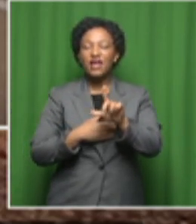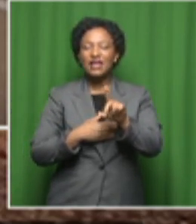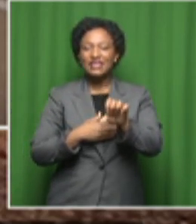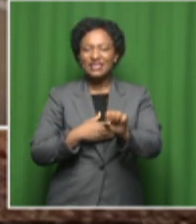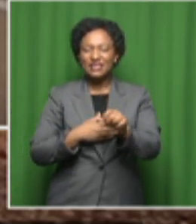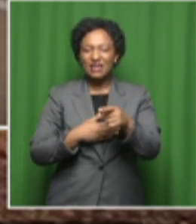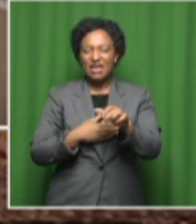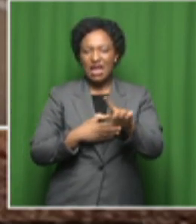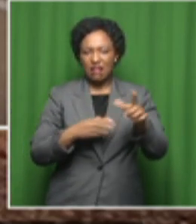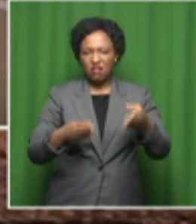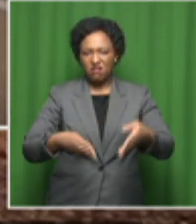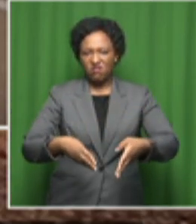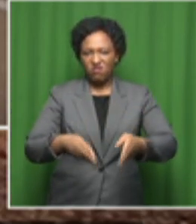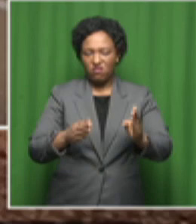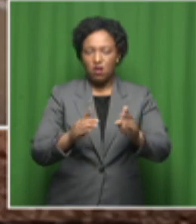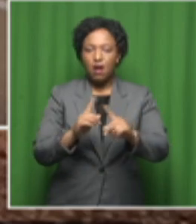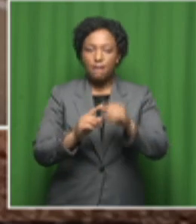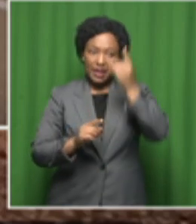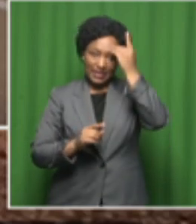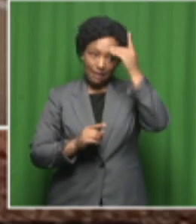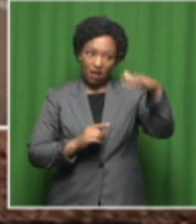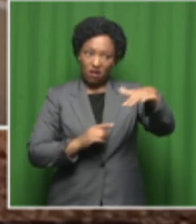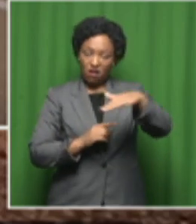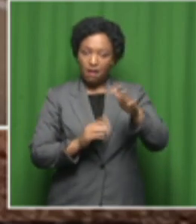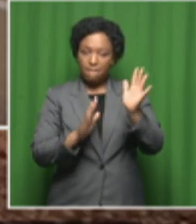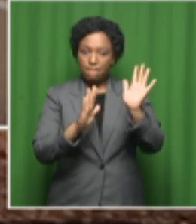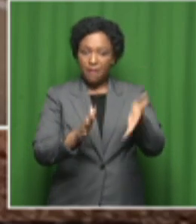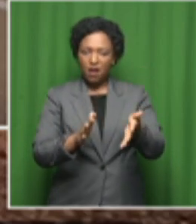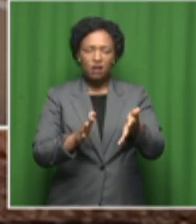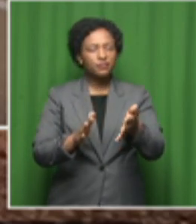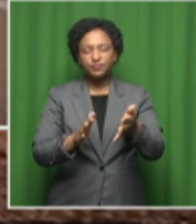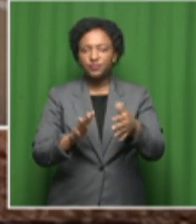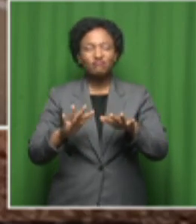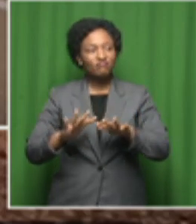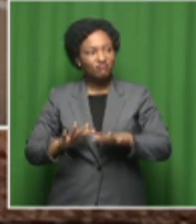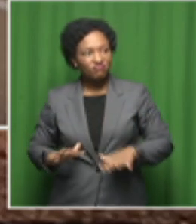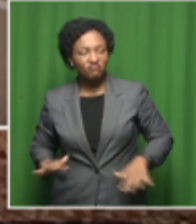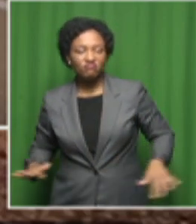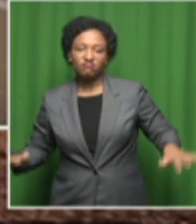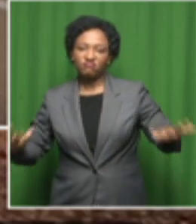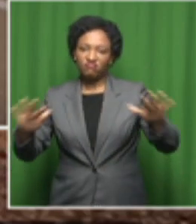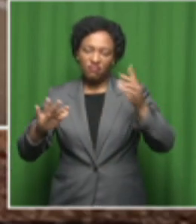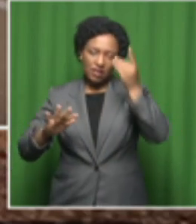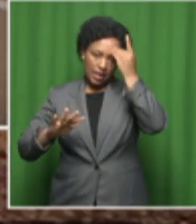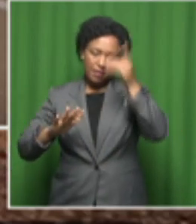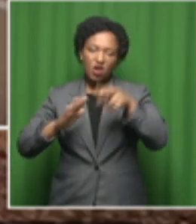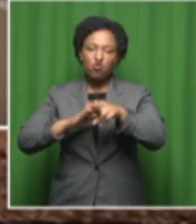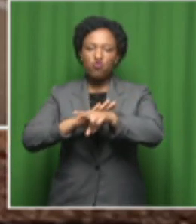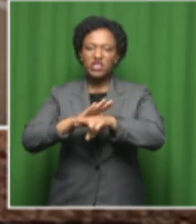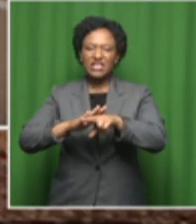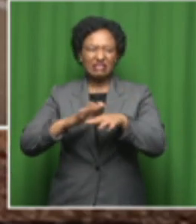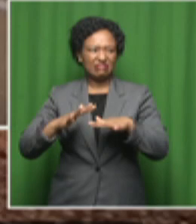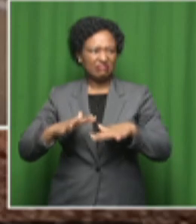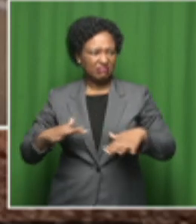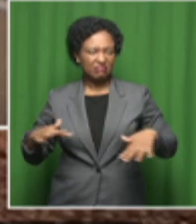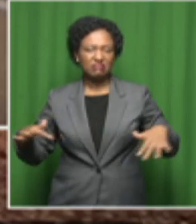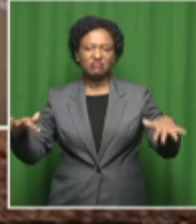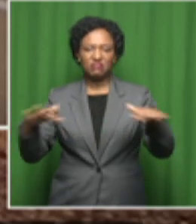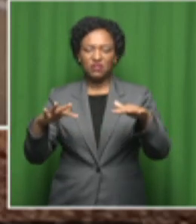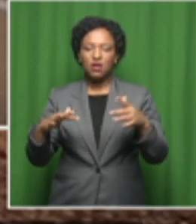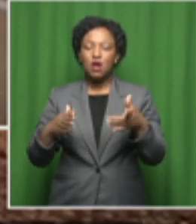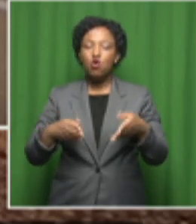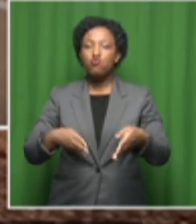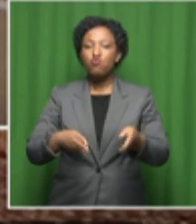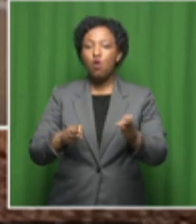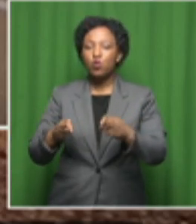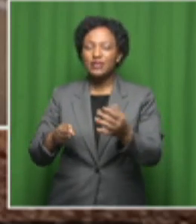wasn't only that part of Durban, it was really right across the eThekwini region and beyond as well, and those roads are still wet